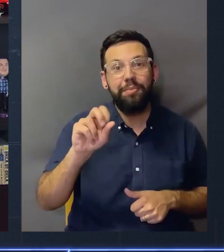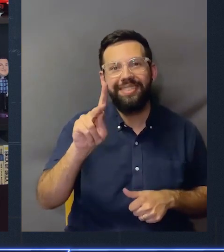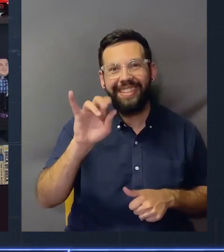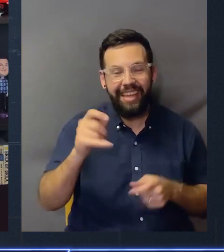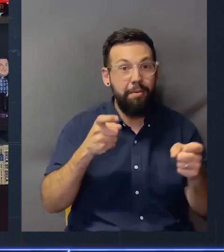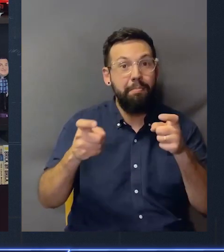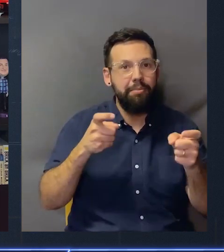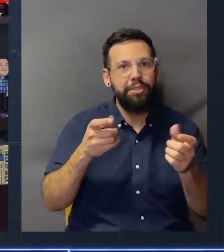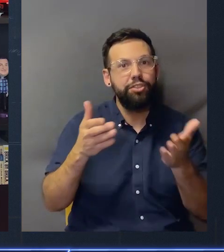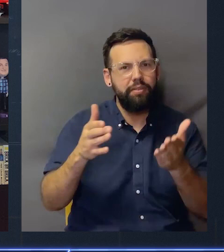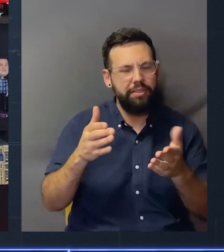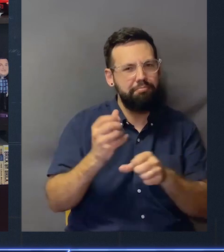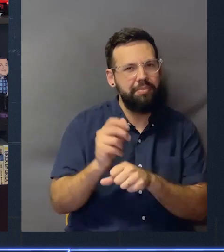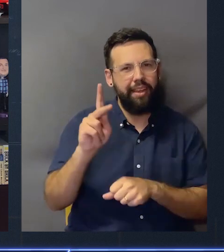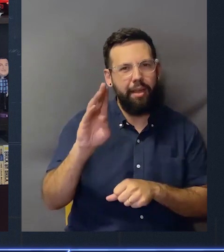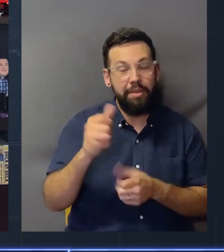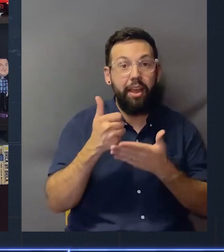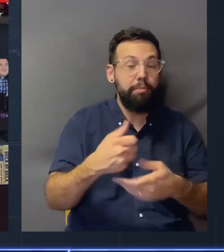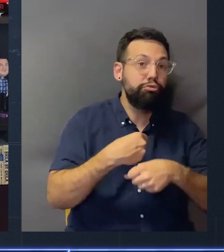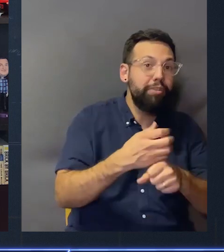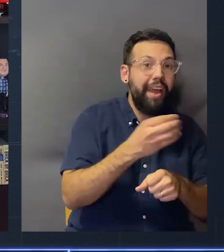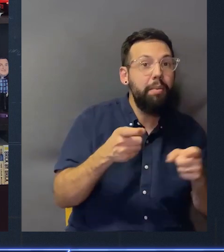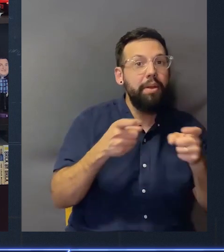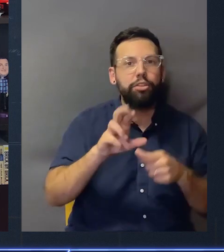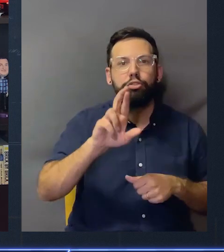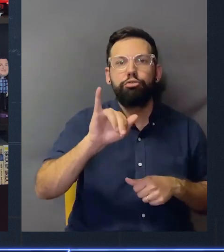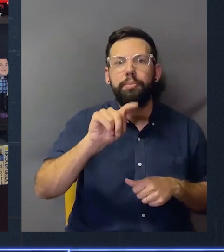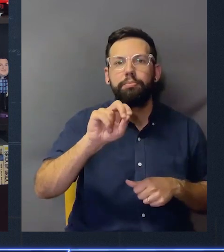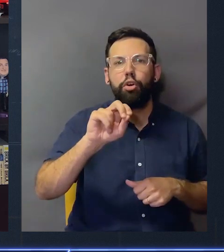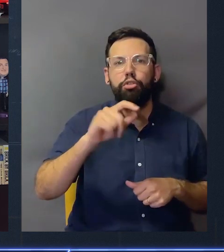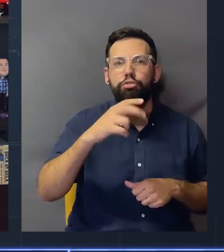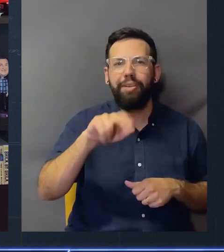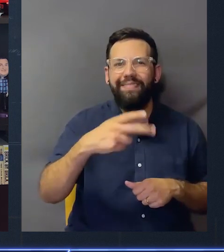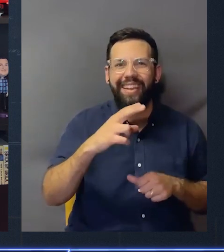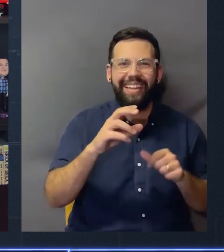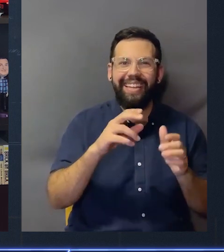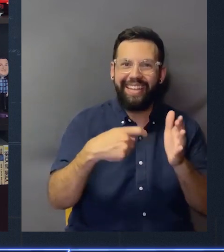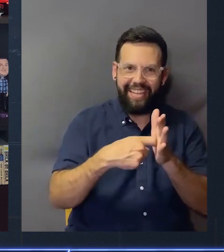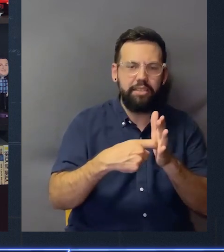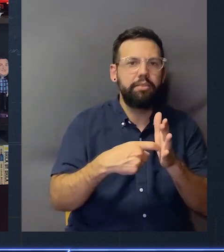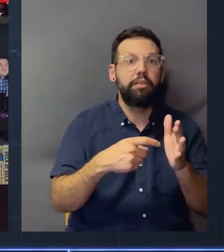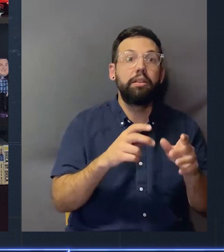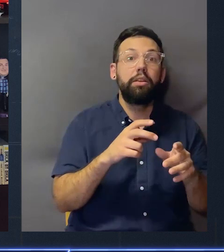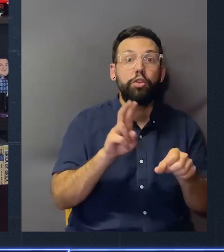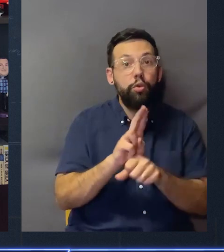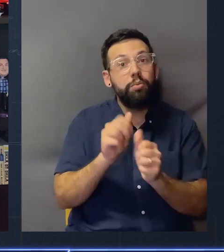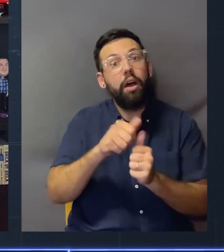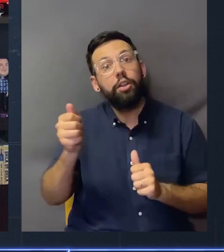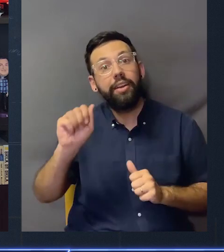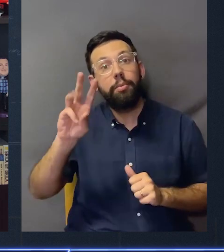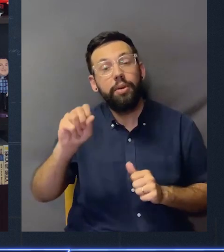Service helps you to create and manage cryptographic keys and to use them across a whole bunch of different AWS services and also directly in your own